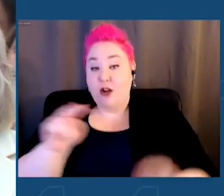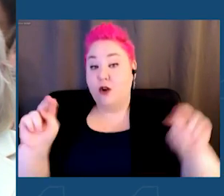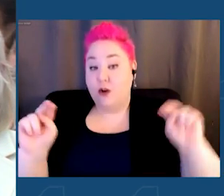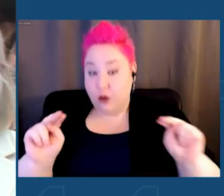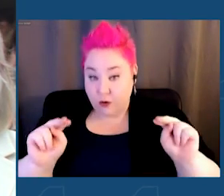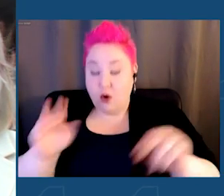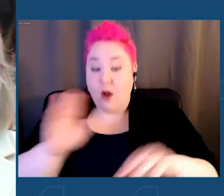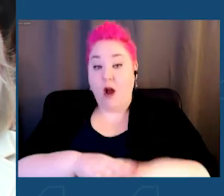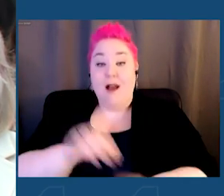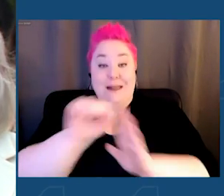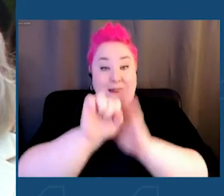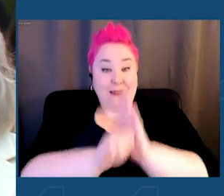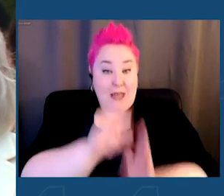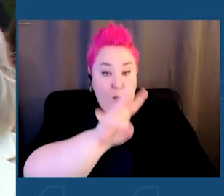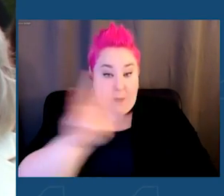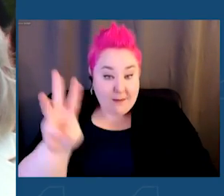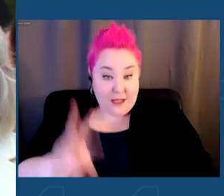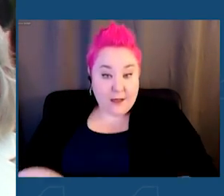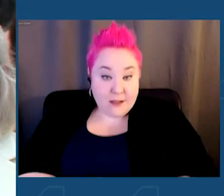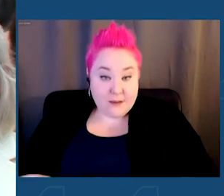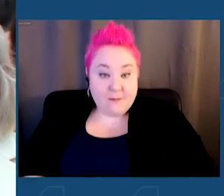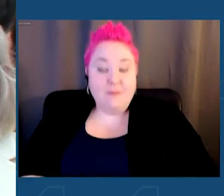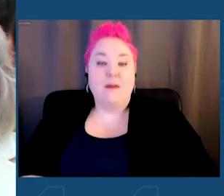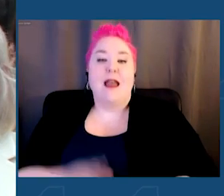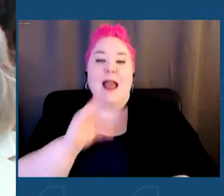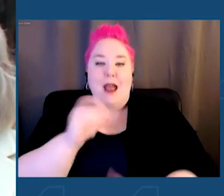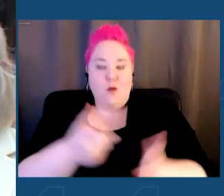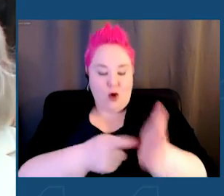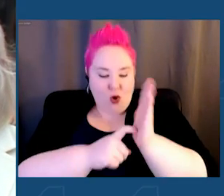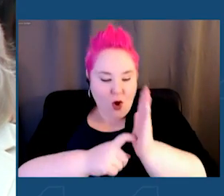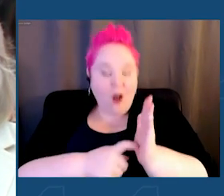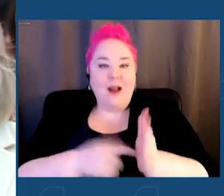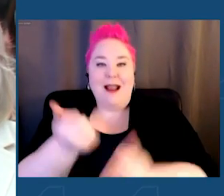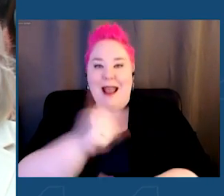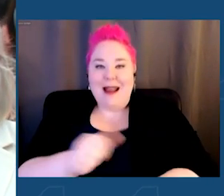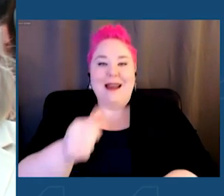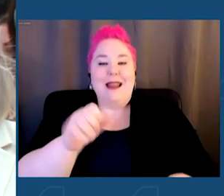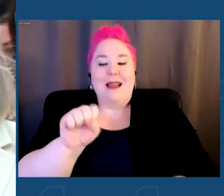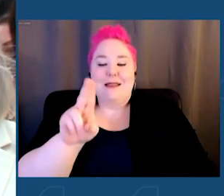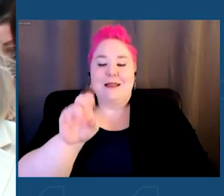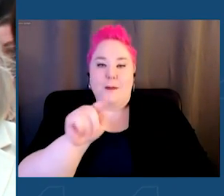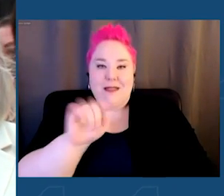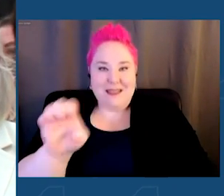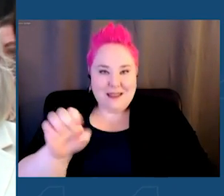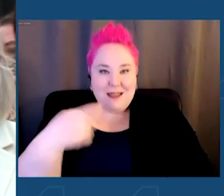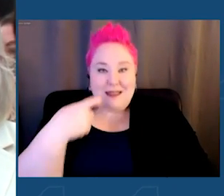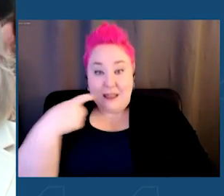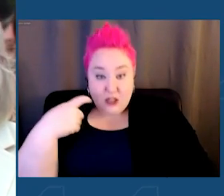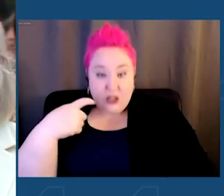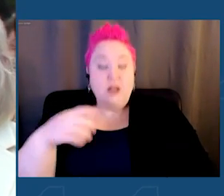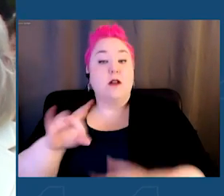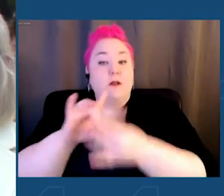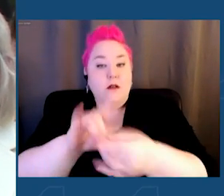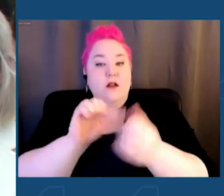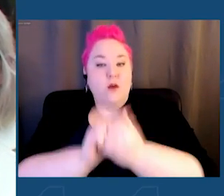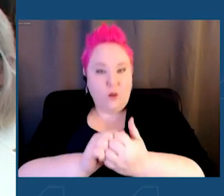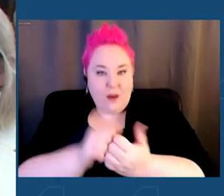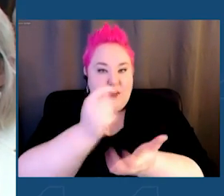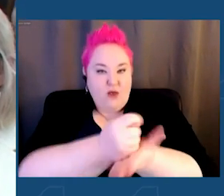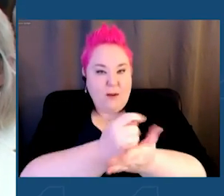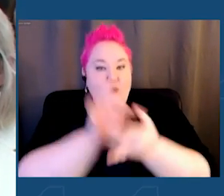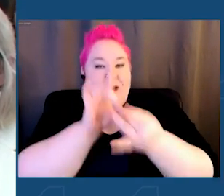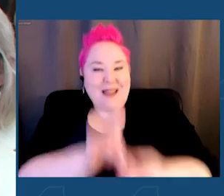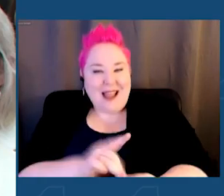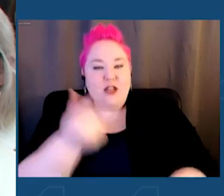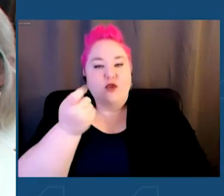websites and requiring substance abuse services in accordance with treatment related to your gender